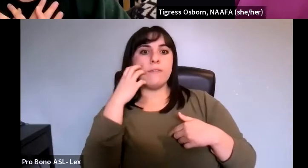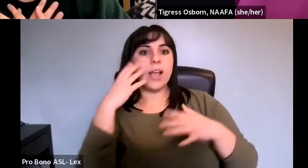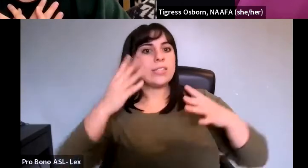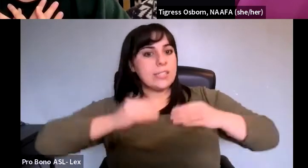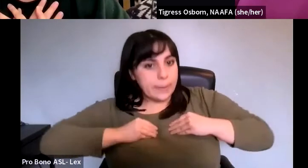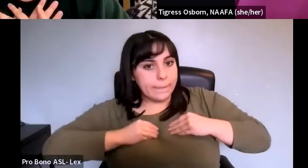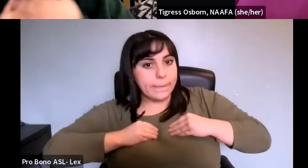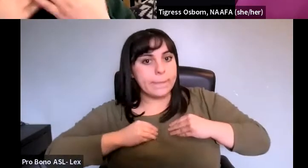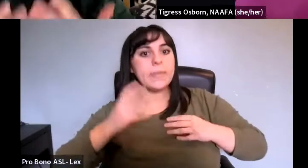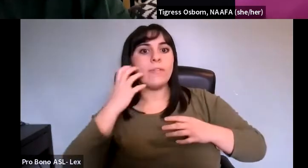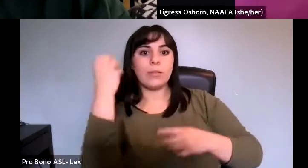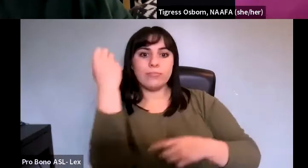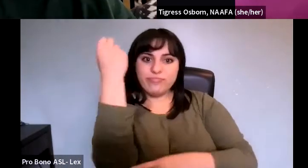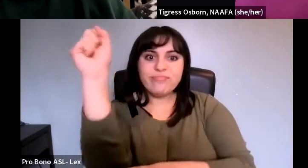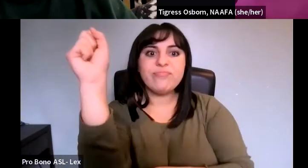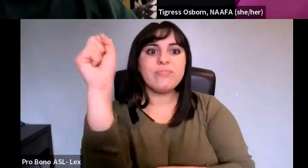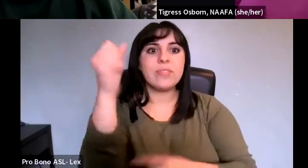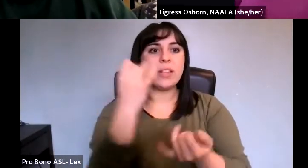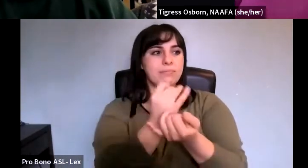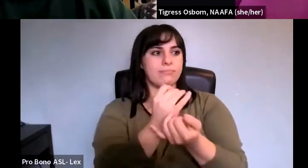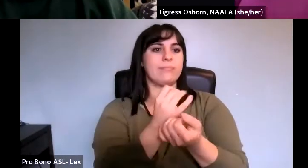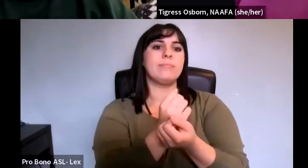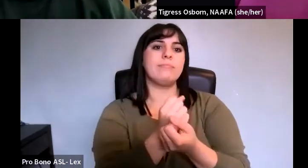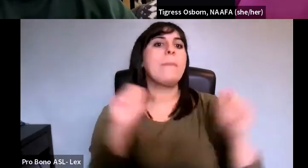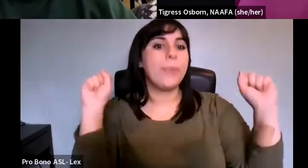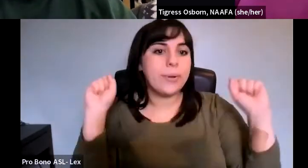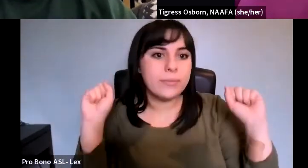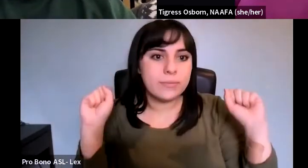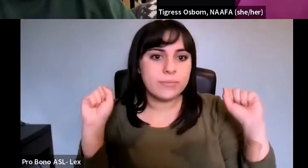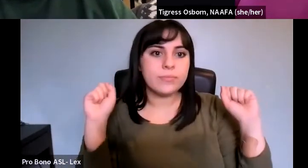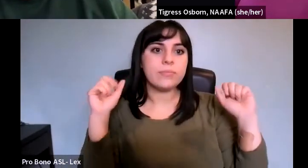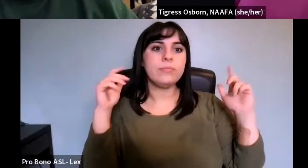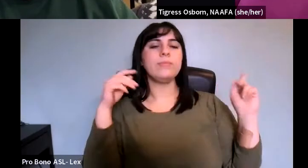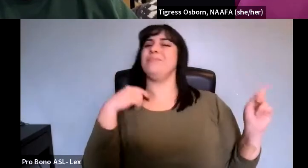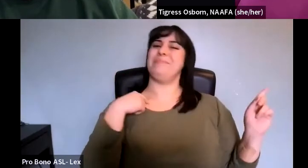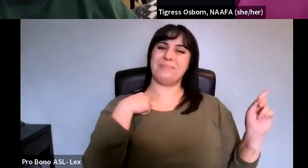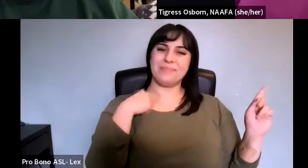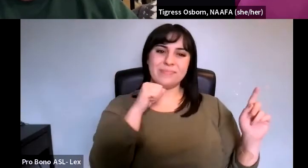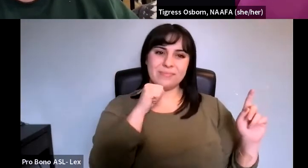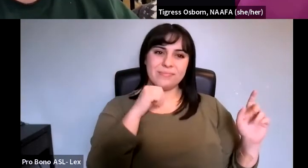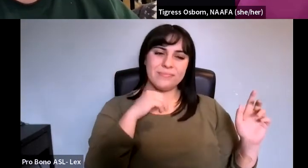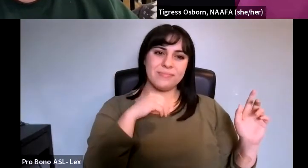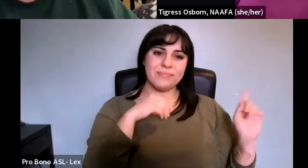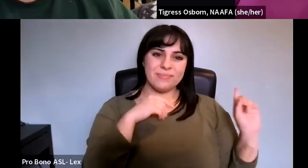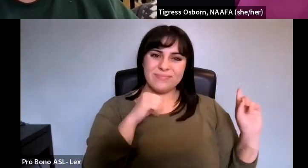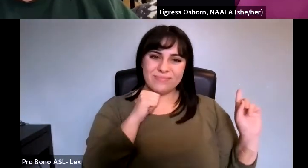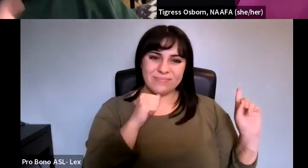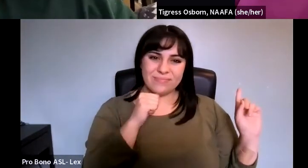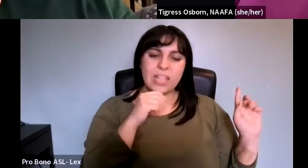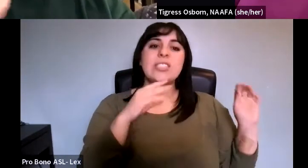that she didn't introduce me to body positivity. You know, her whole reason for speaking to me in the first place was to